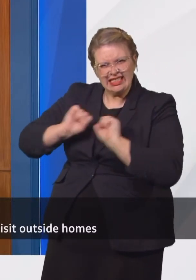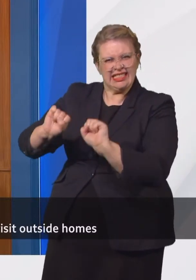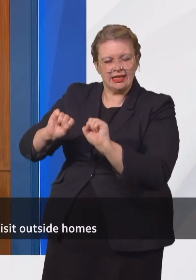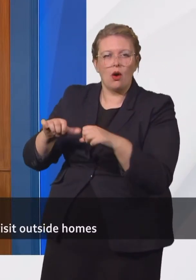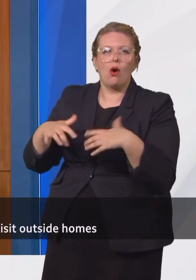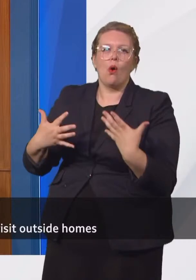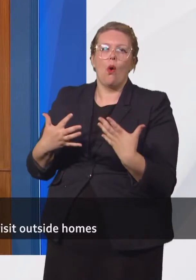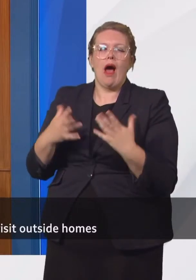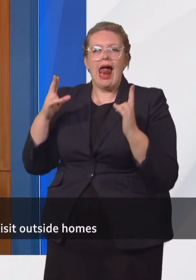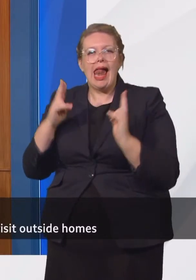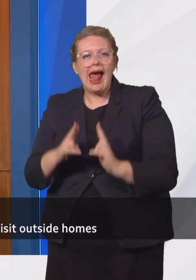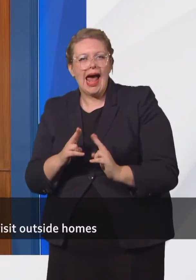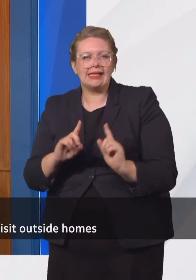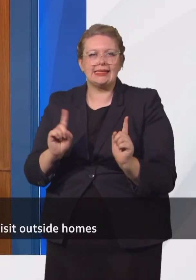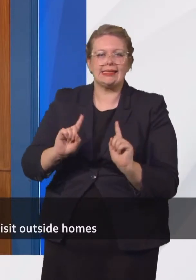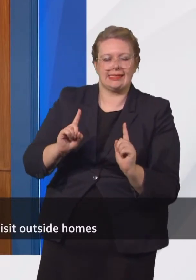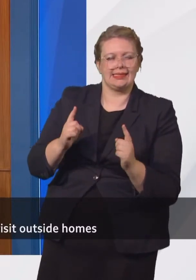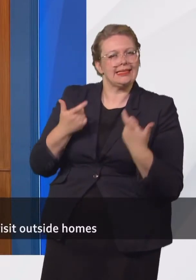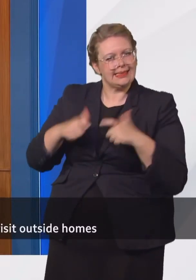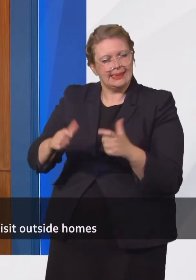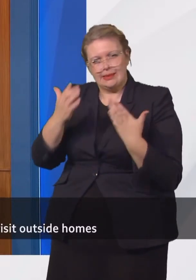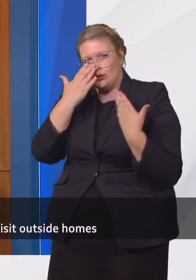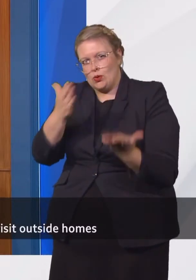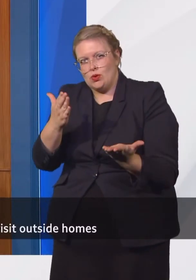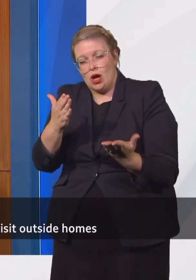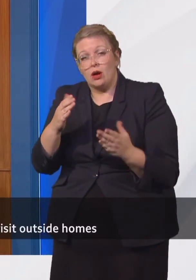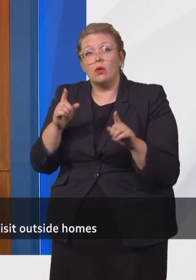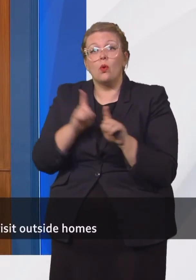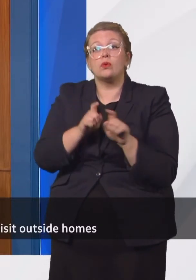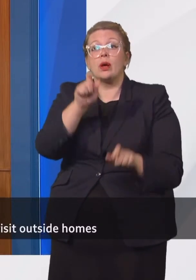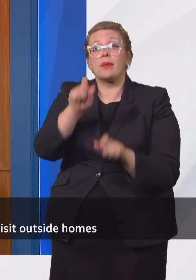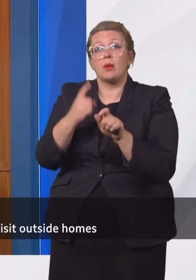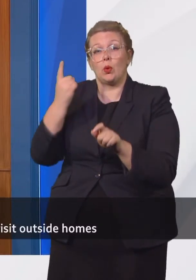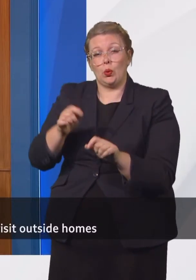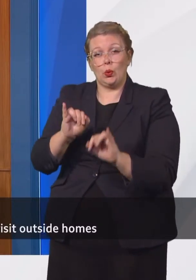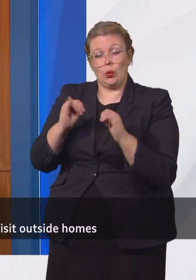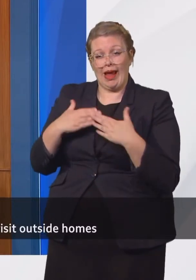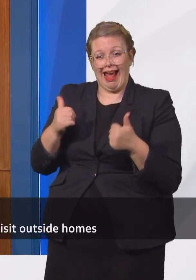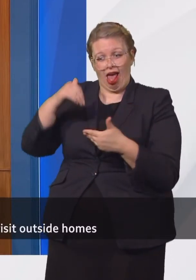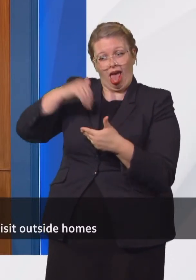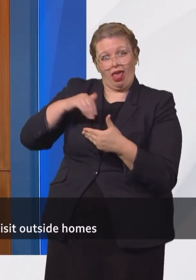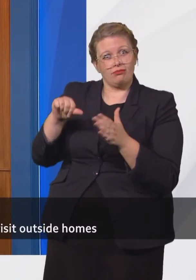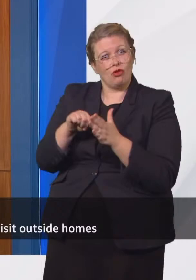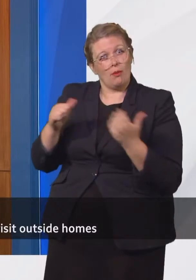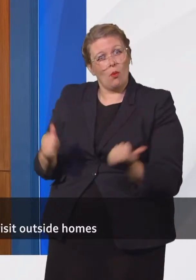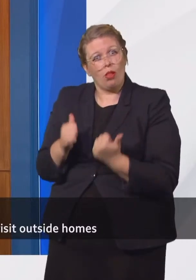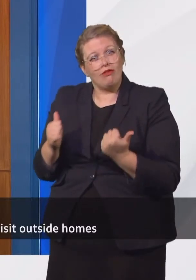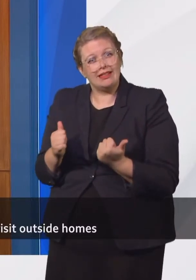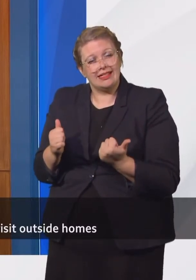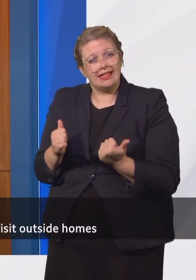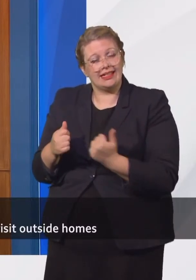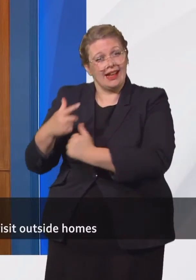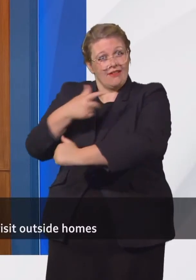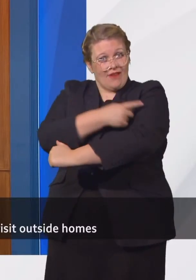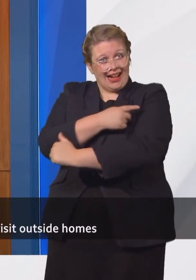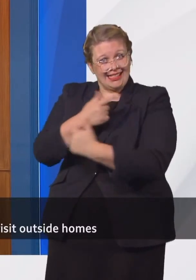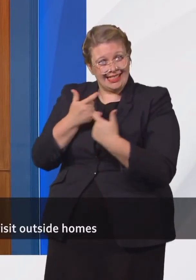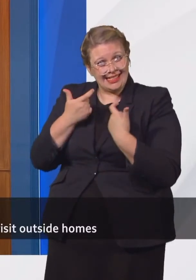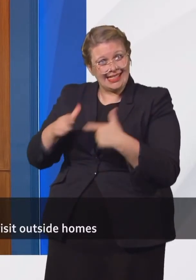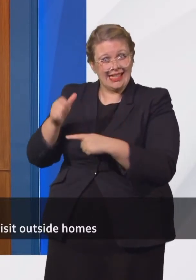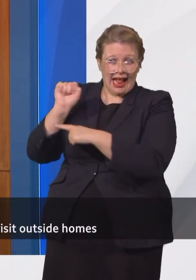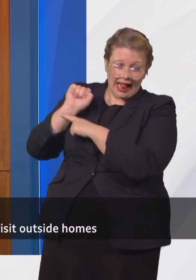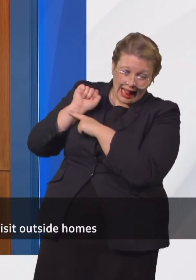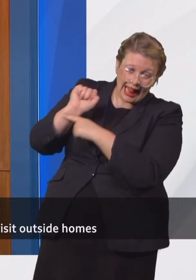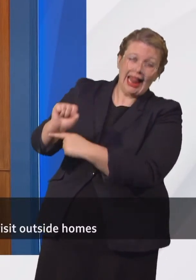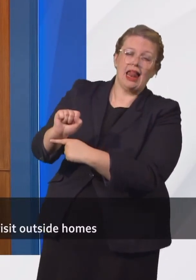vulnerable or clinically extremely vulnerable with underlying conditions. Those data are going to take a little while longer to give